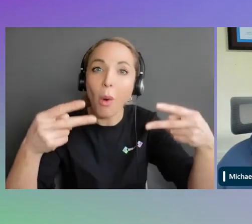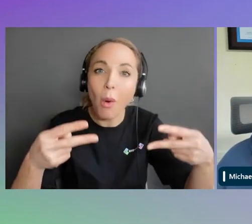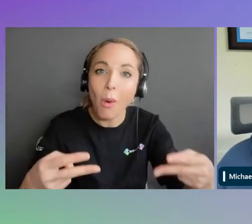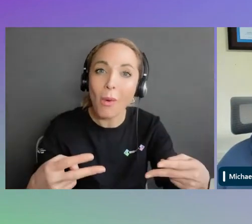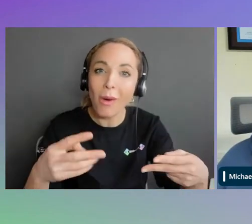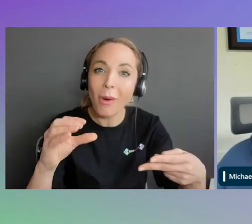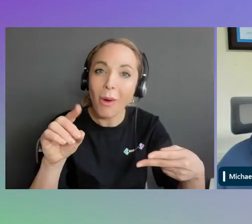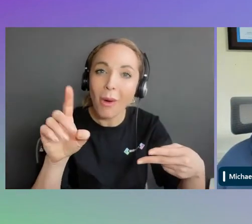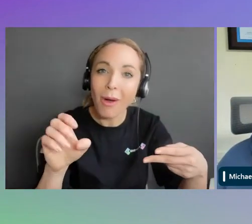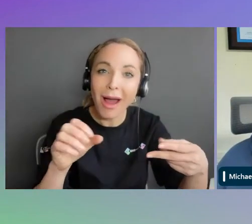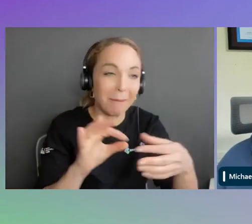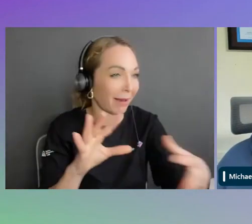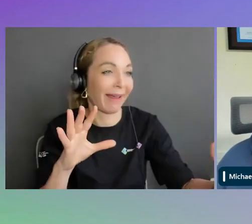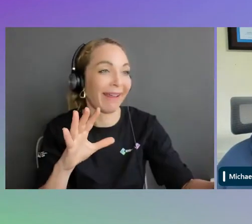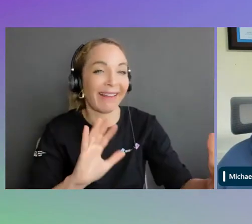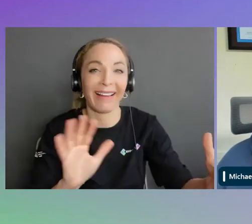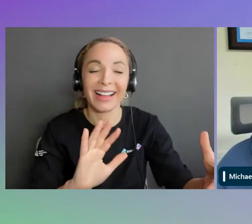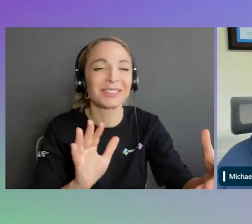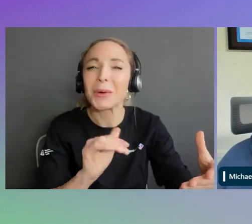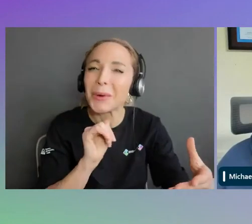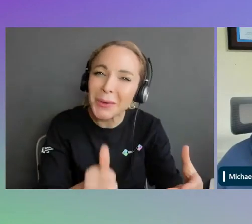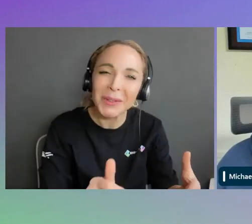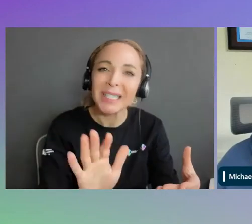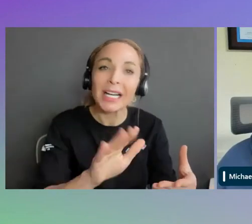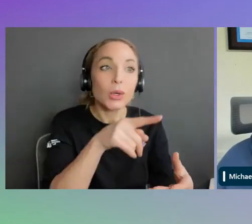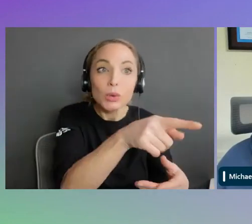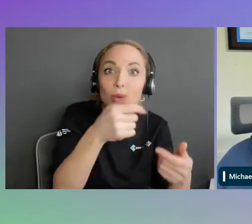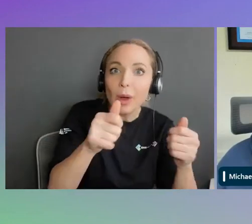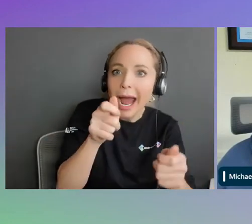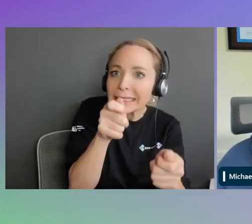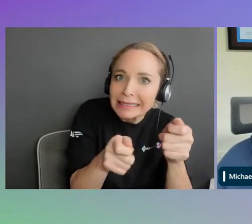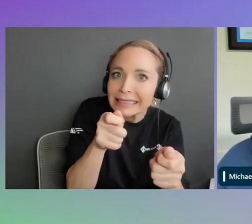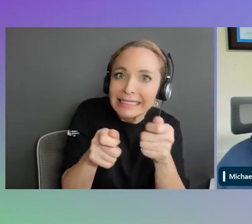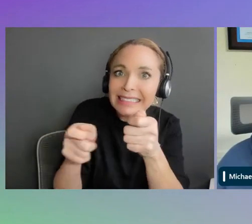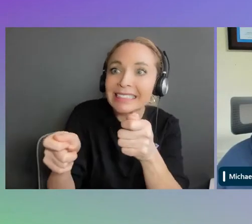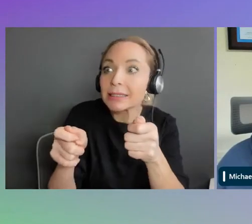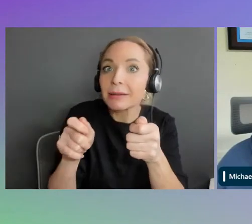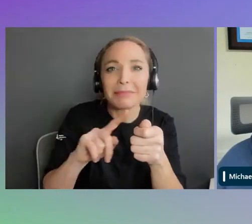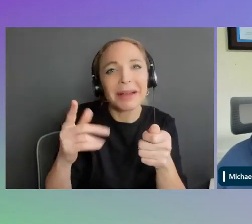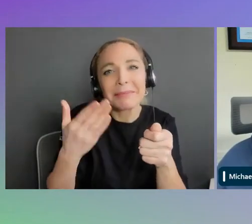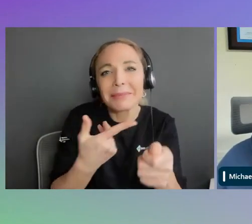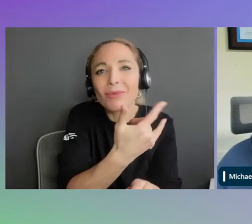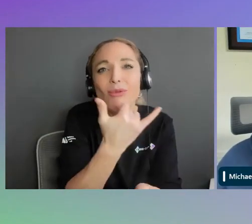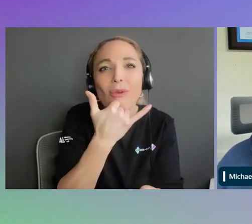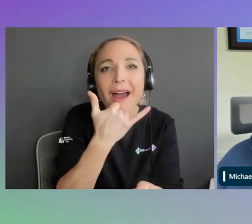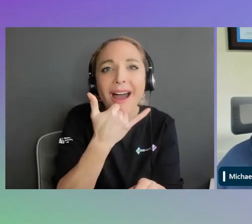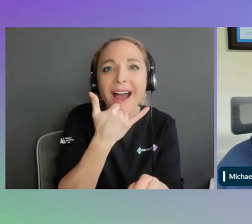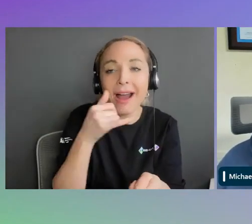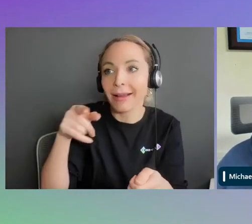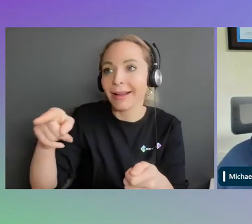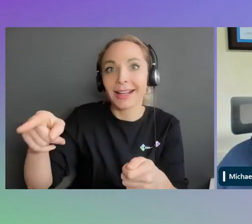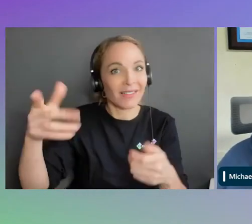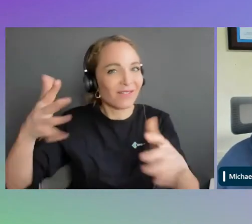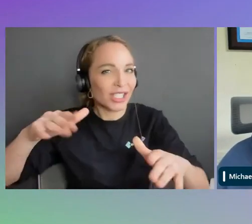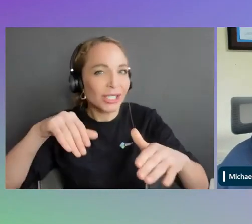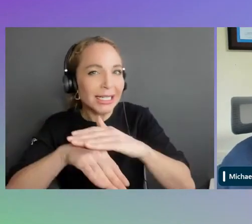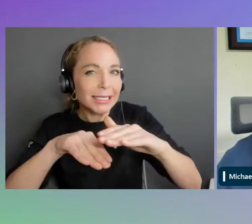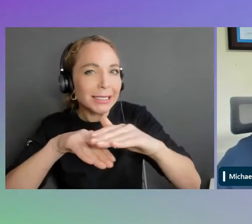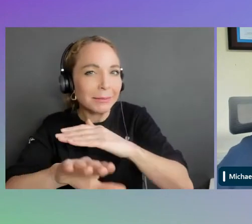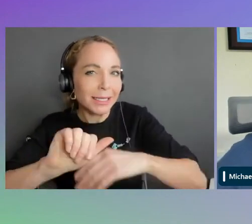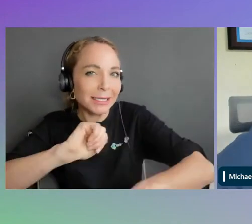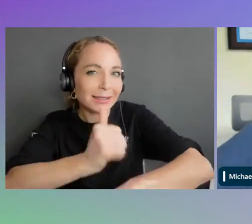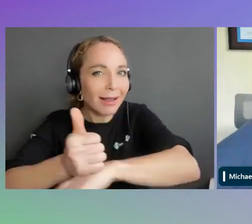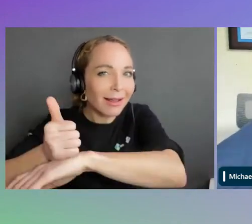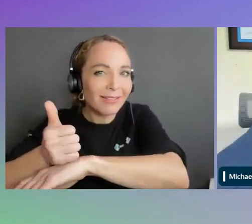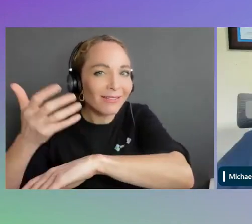customize that in a wrong way, you will still like you mess with the accessibility, you mess with the styles.